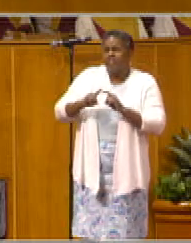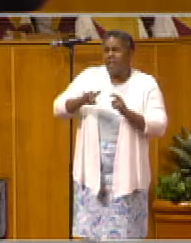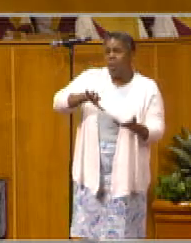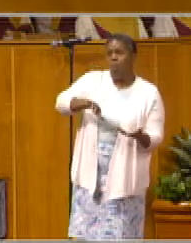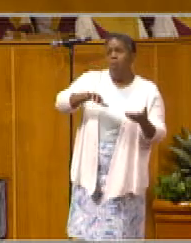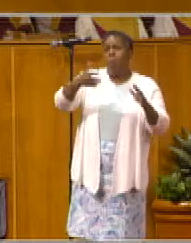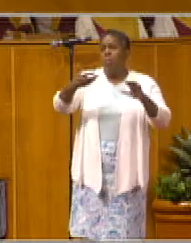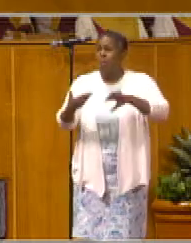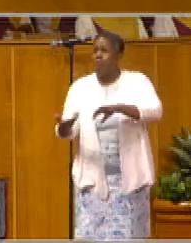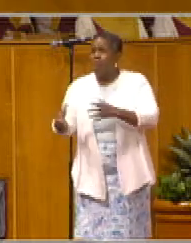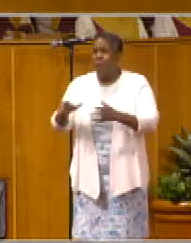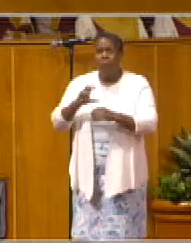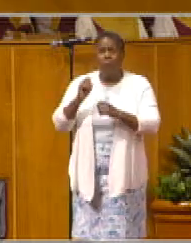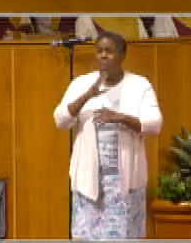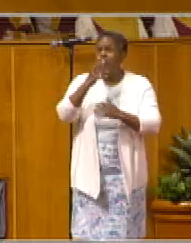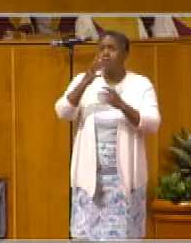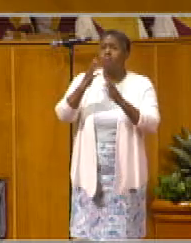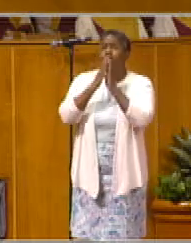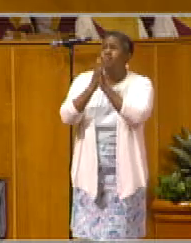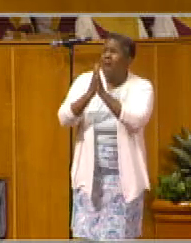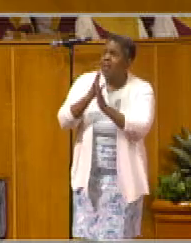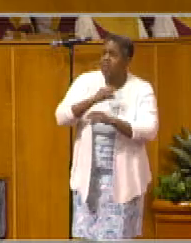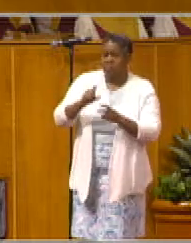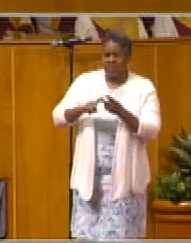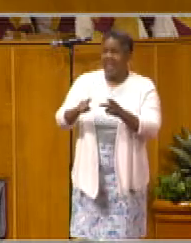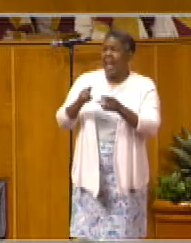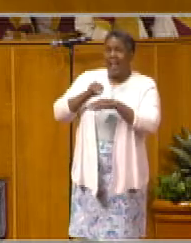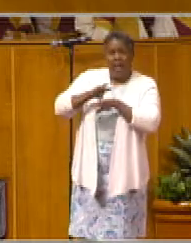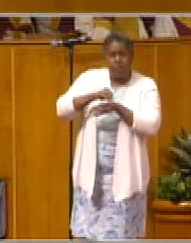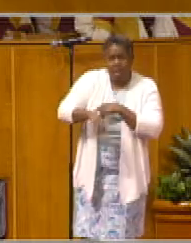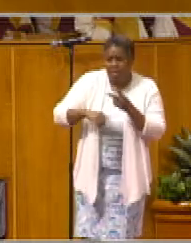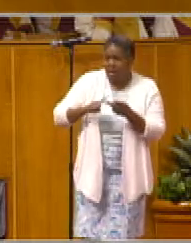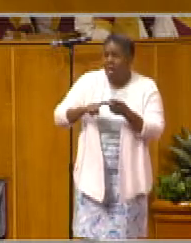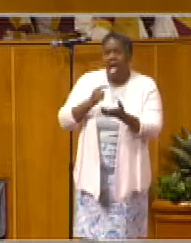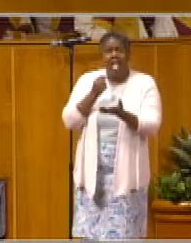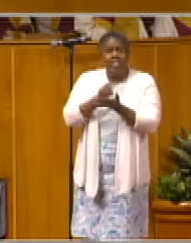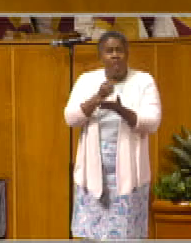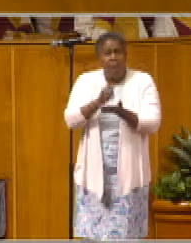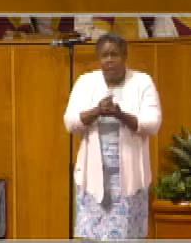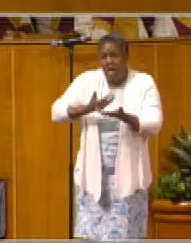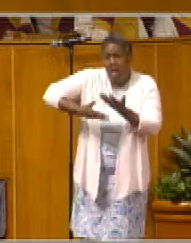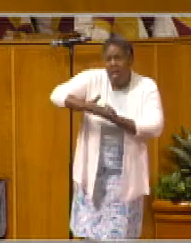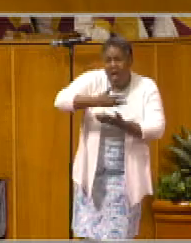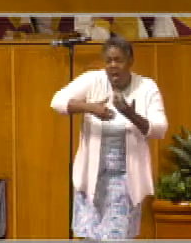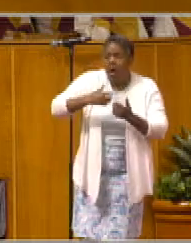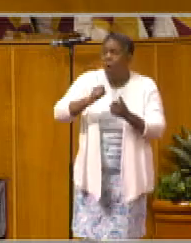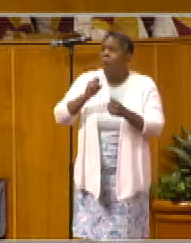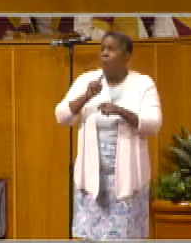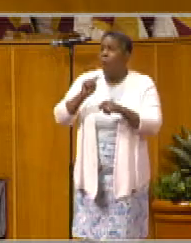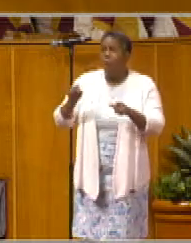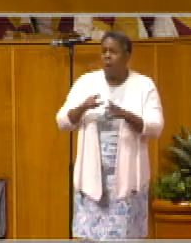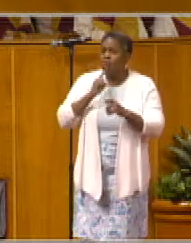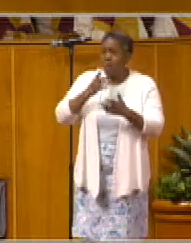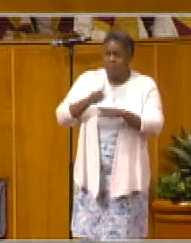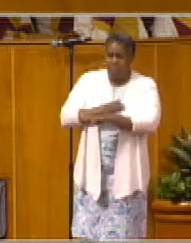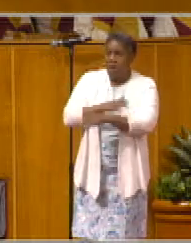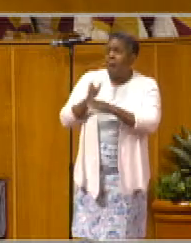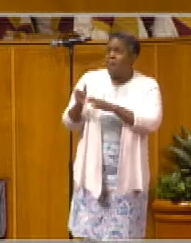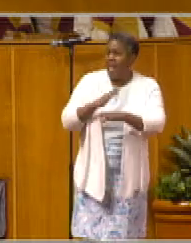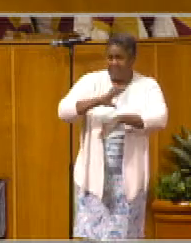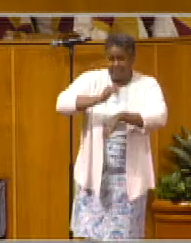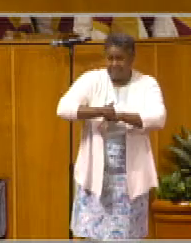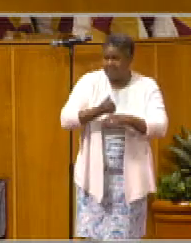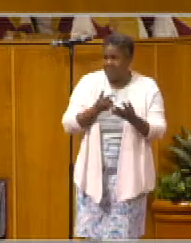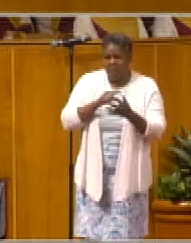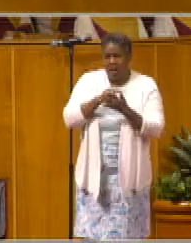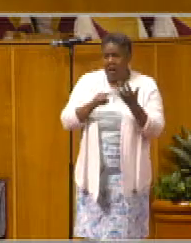the prayers you prayed, all the counseling you went through, all the therapy you engaged in, all the performance improvement plan you put yourself